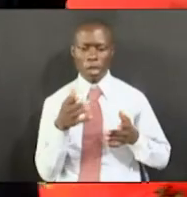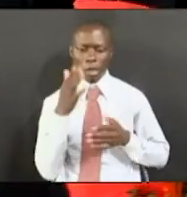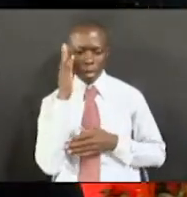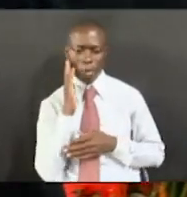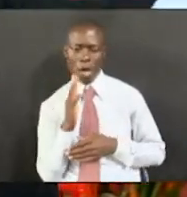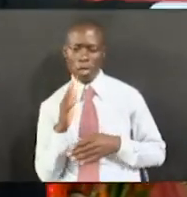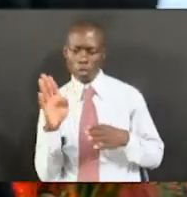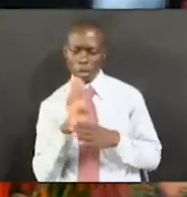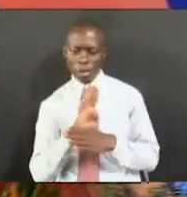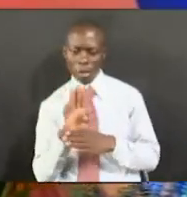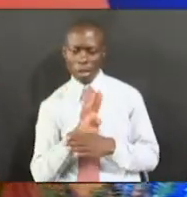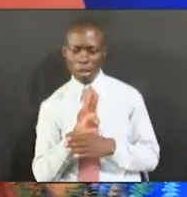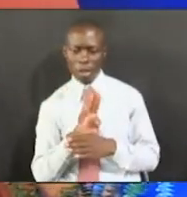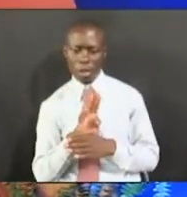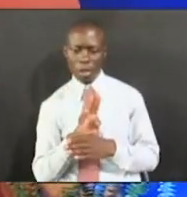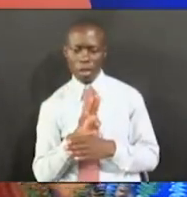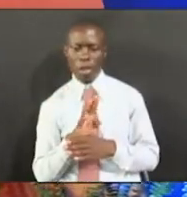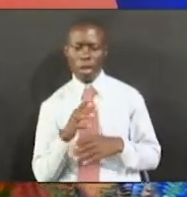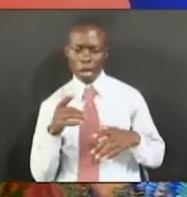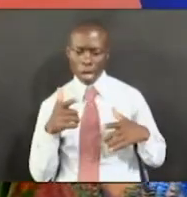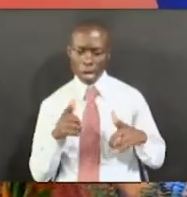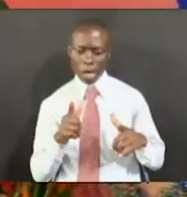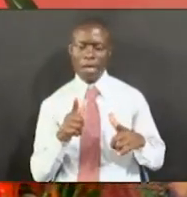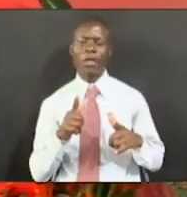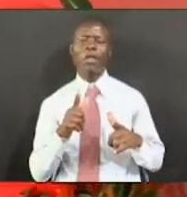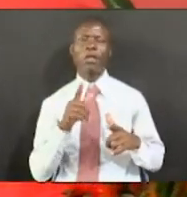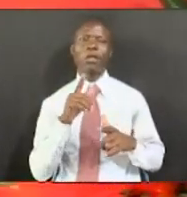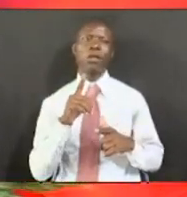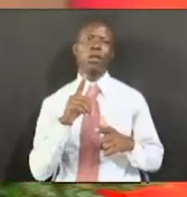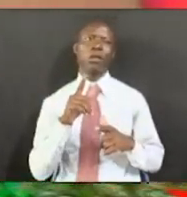busy, let him become what?